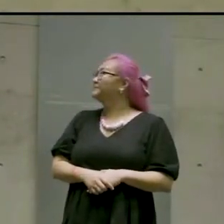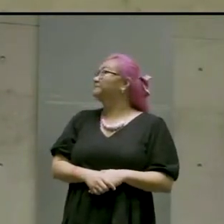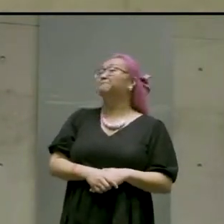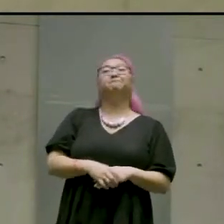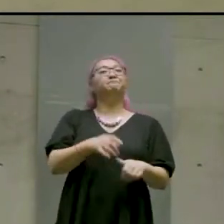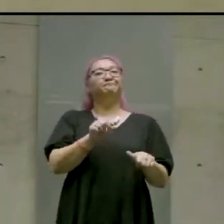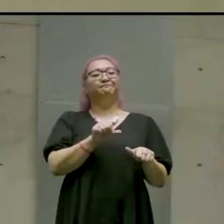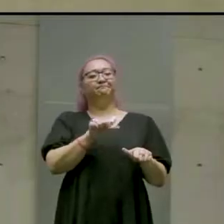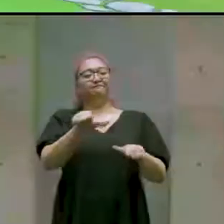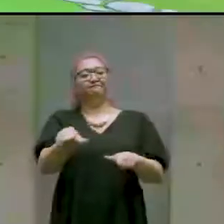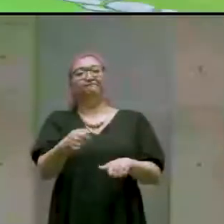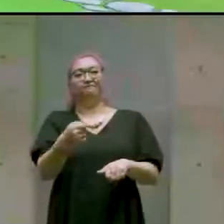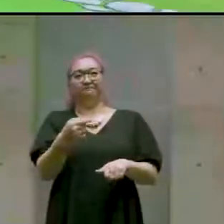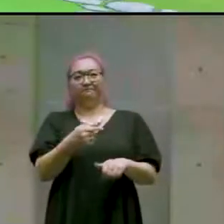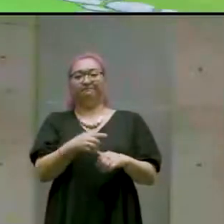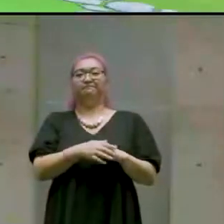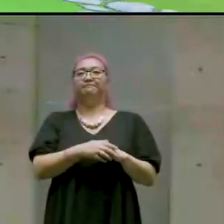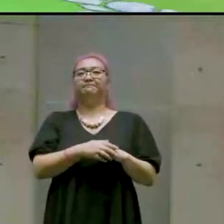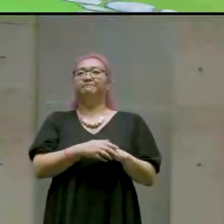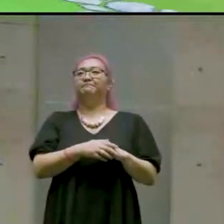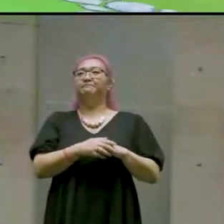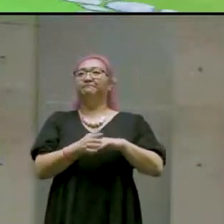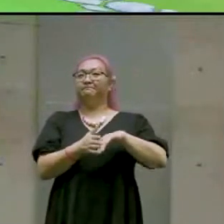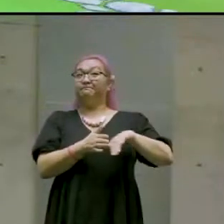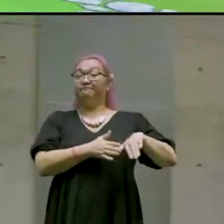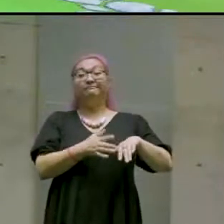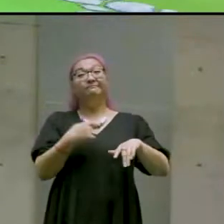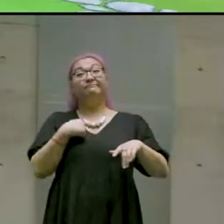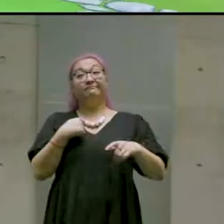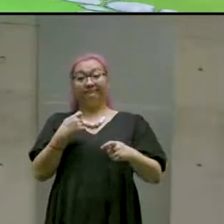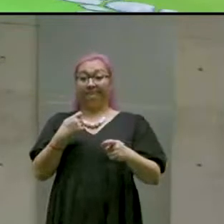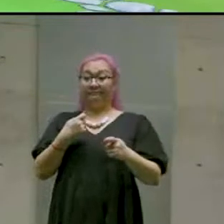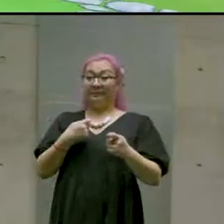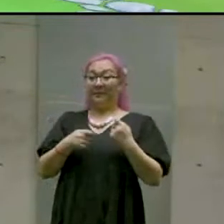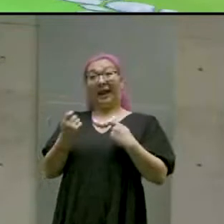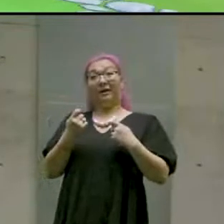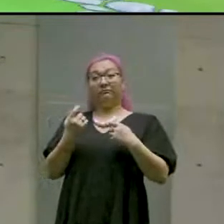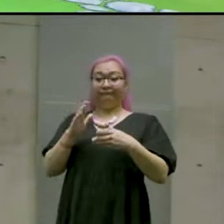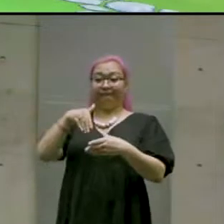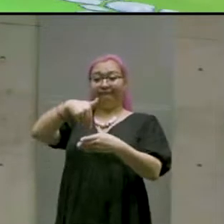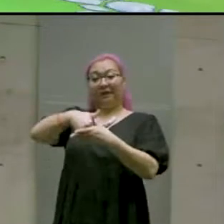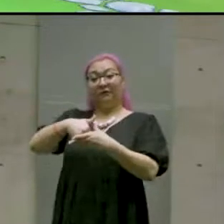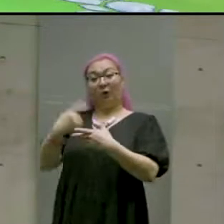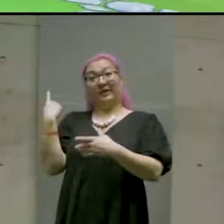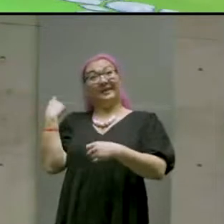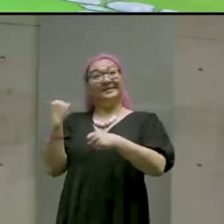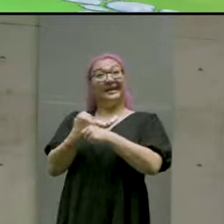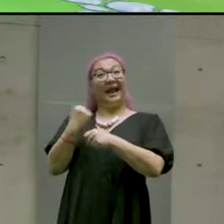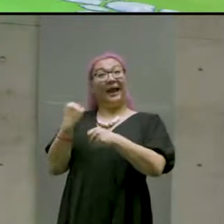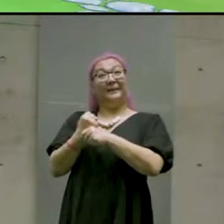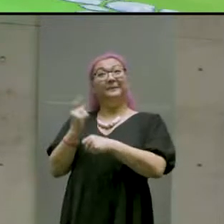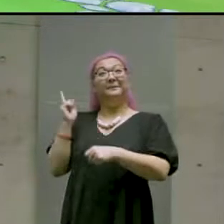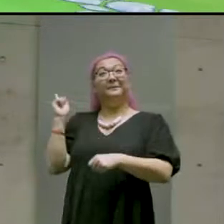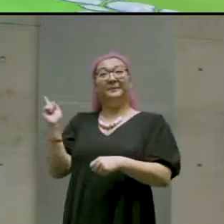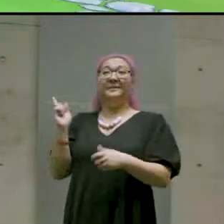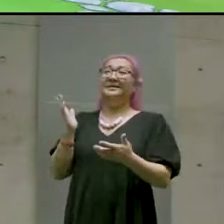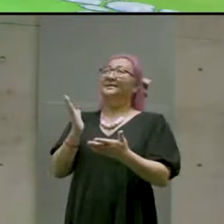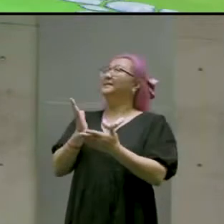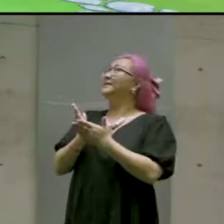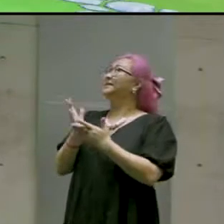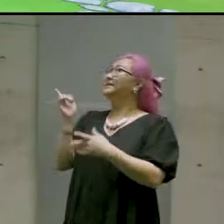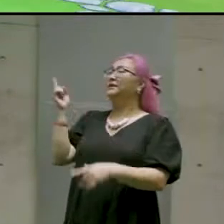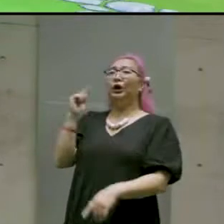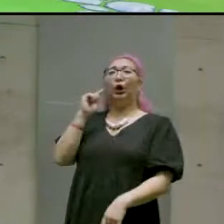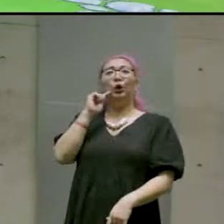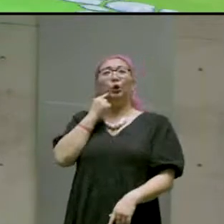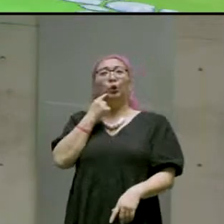After that, I went and became game director of this adorable gem, Paleo Pines. It's a cute